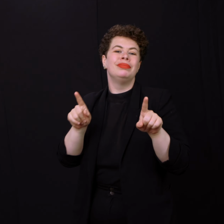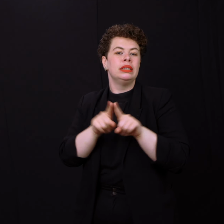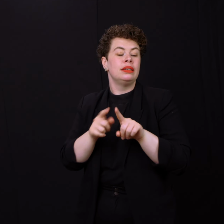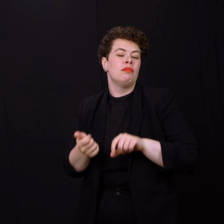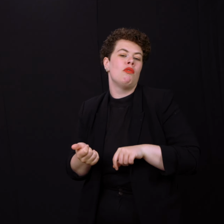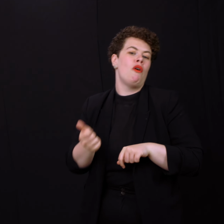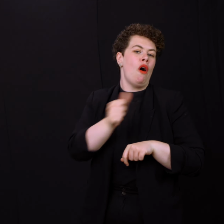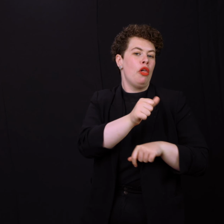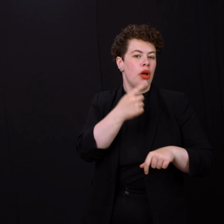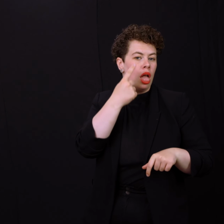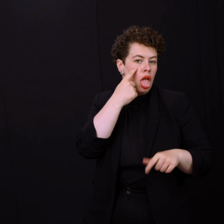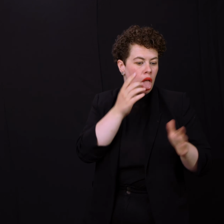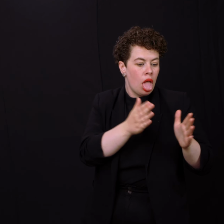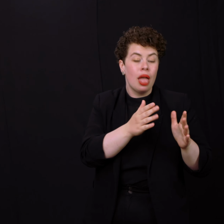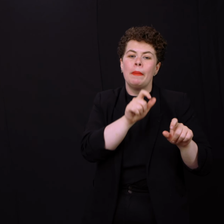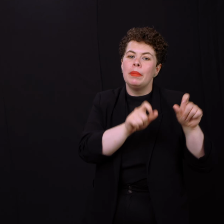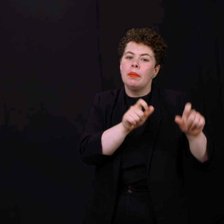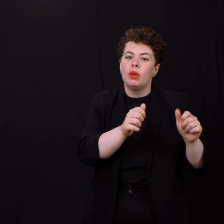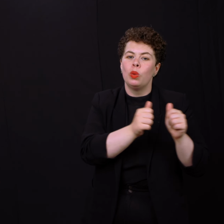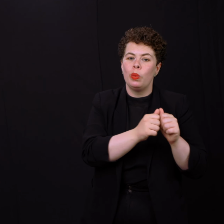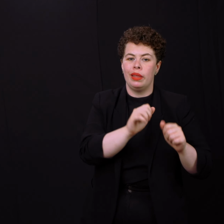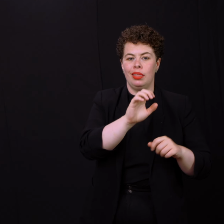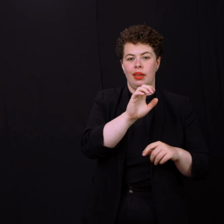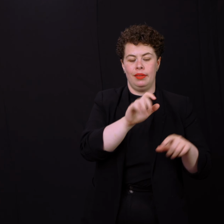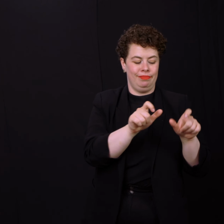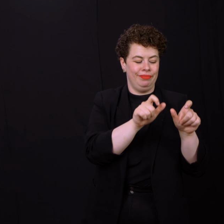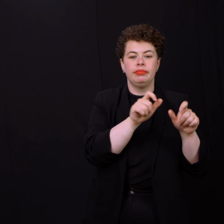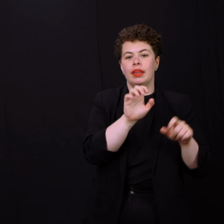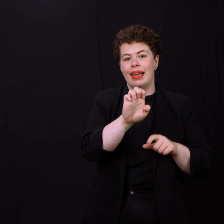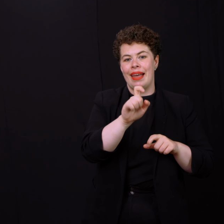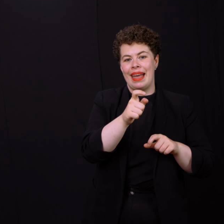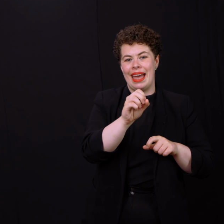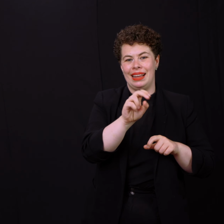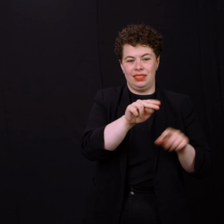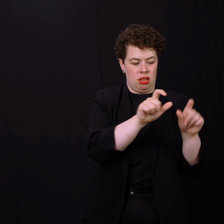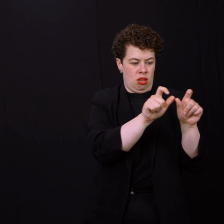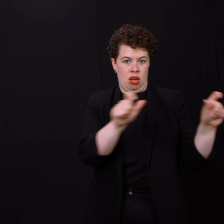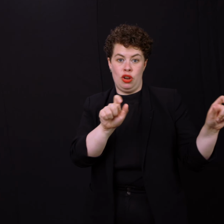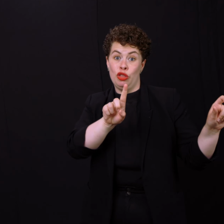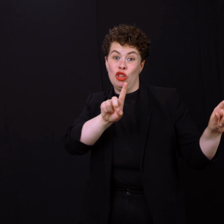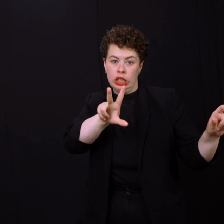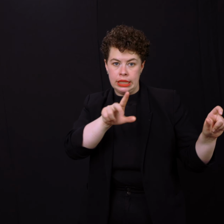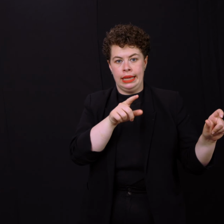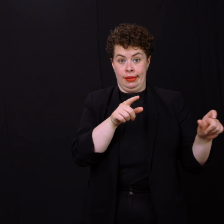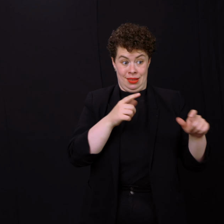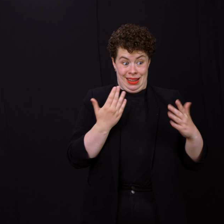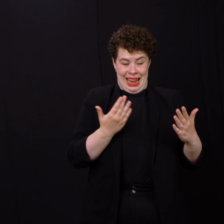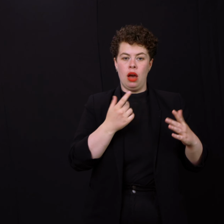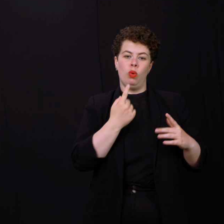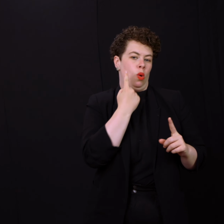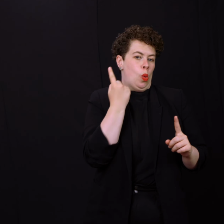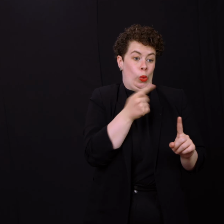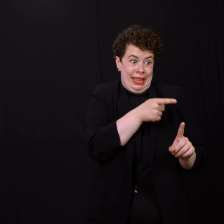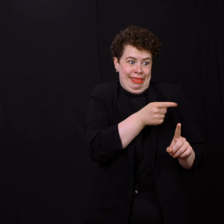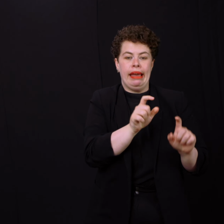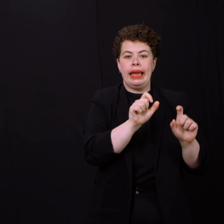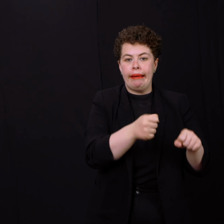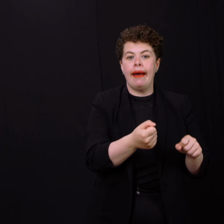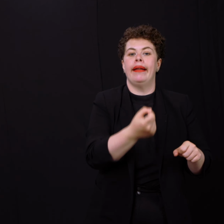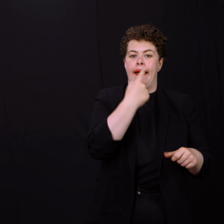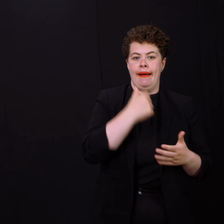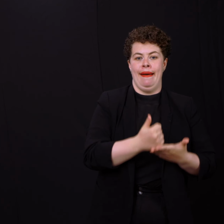trial, patients only with exon 13 mutations can access that. But there are a vast number of patients who